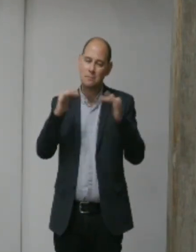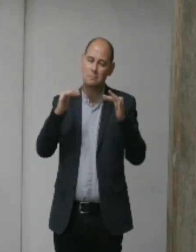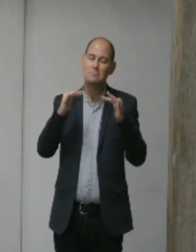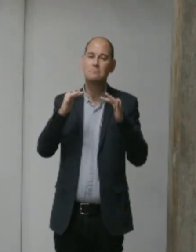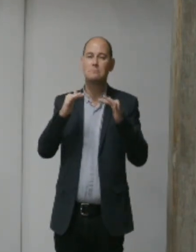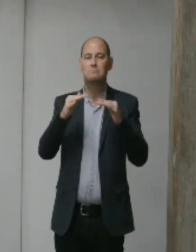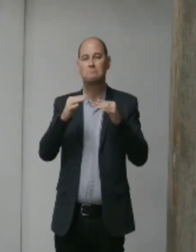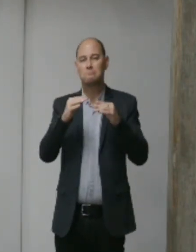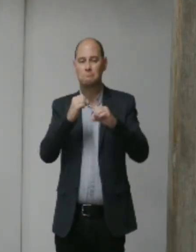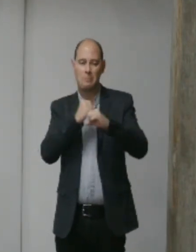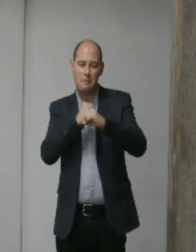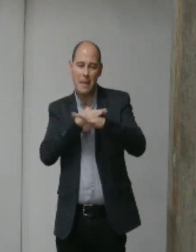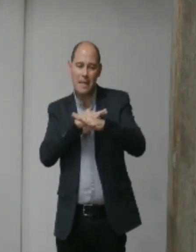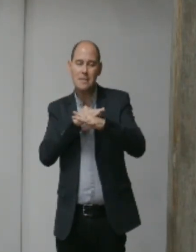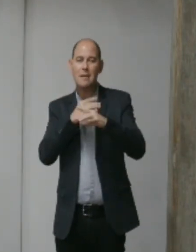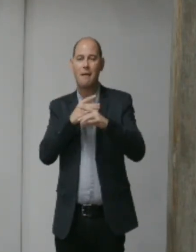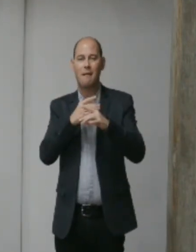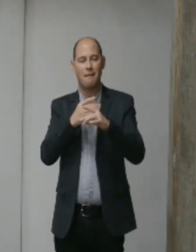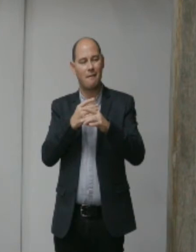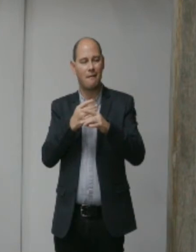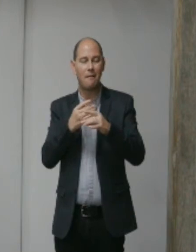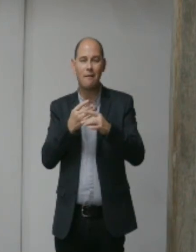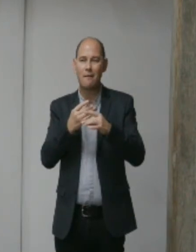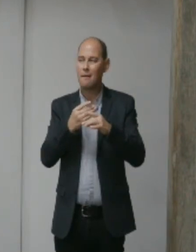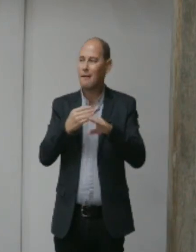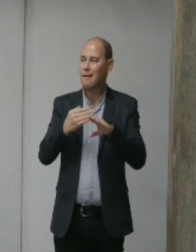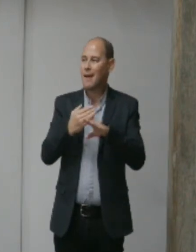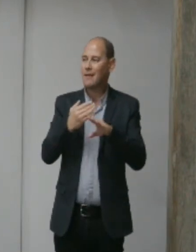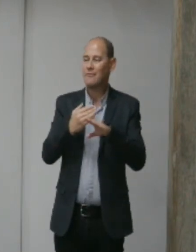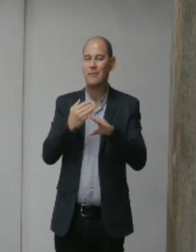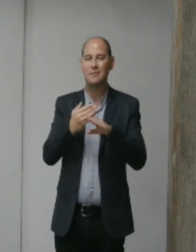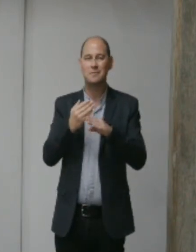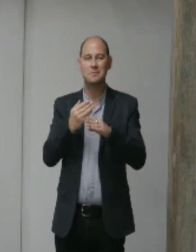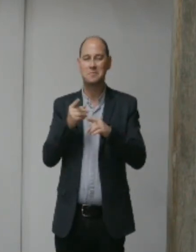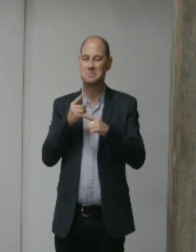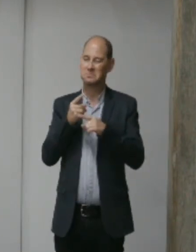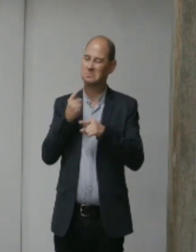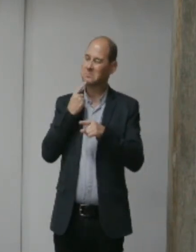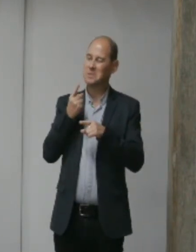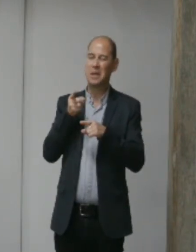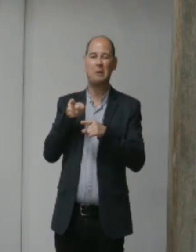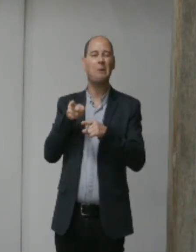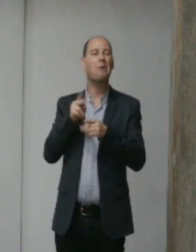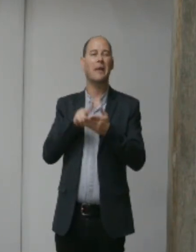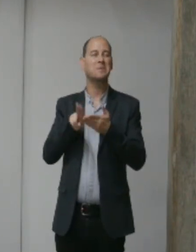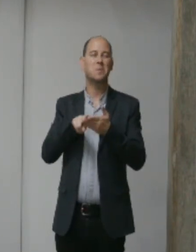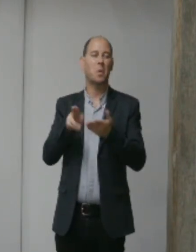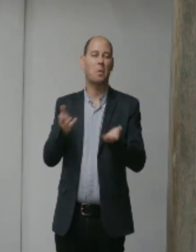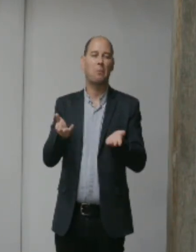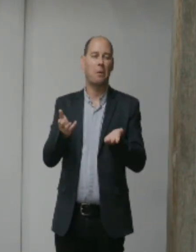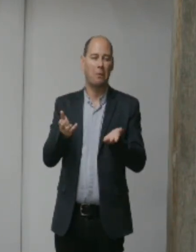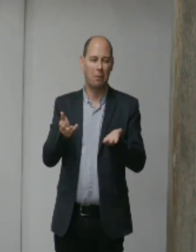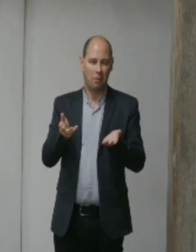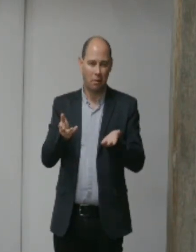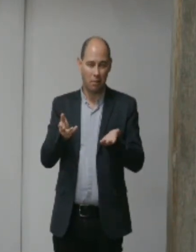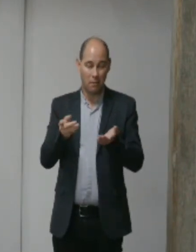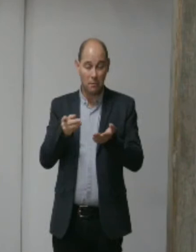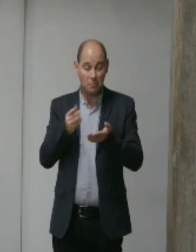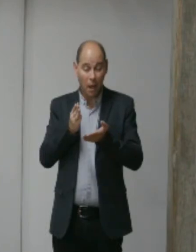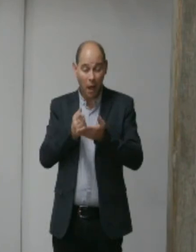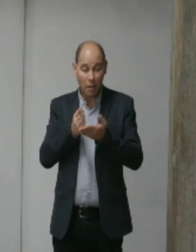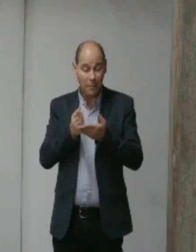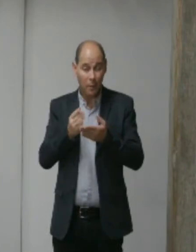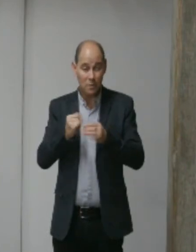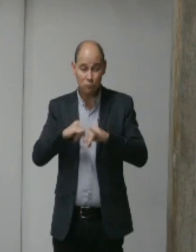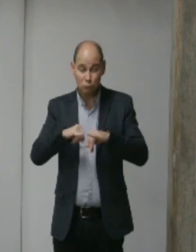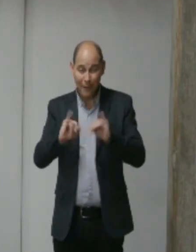to normalize that, to not acknowledge that something quite radical had happened. So not radical